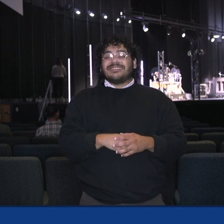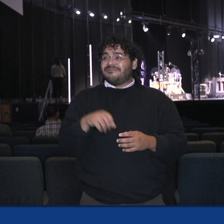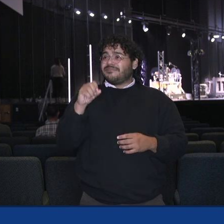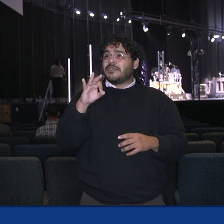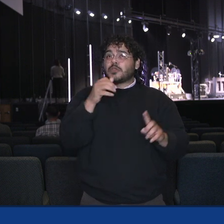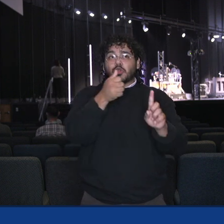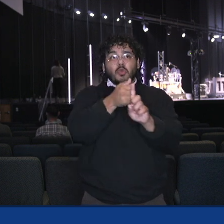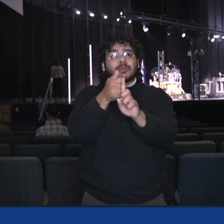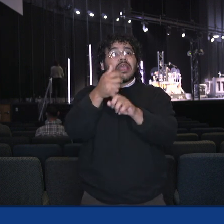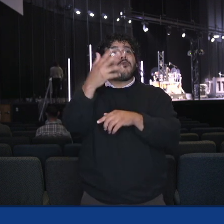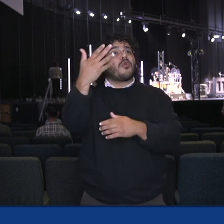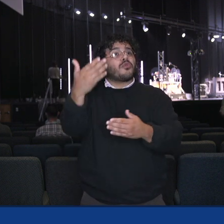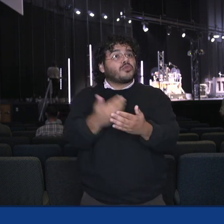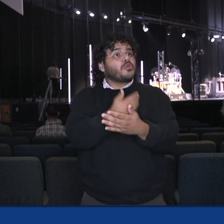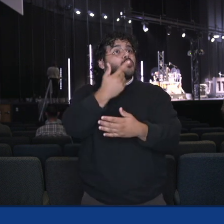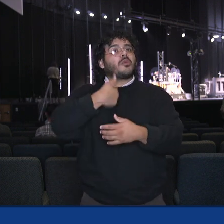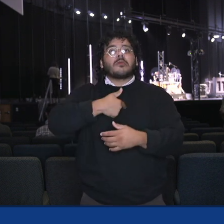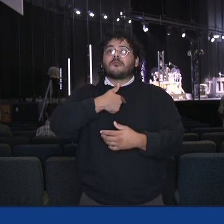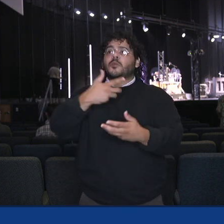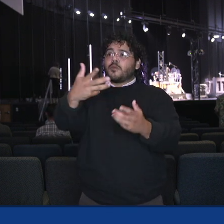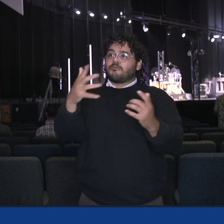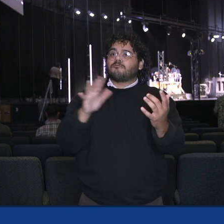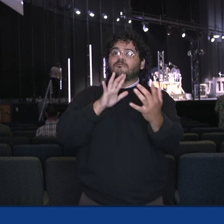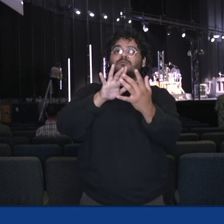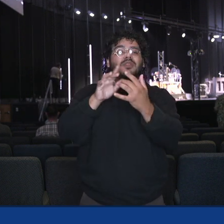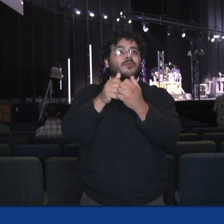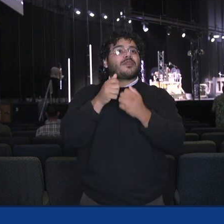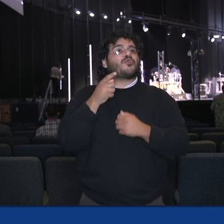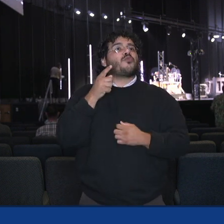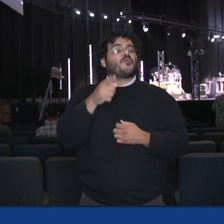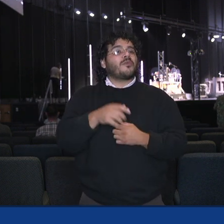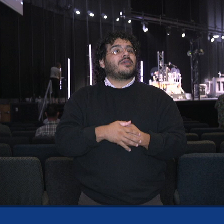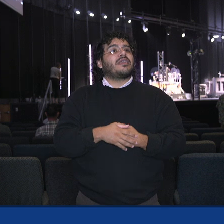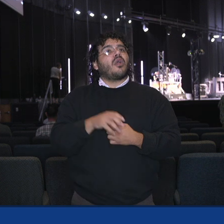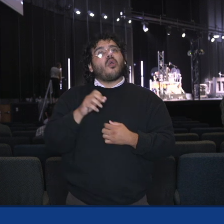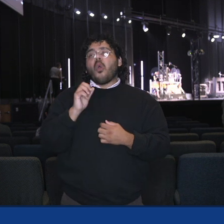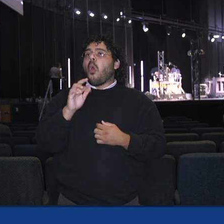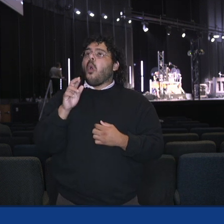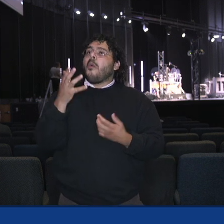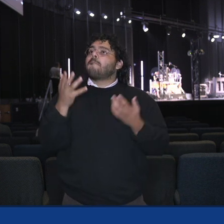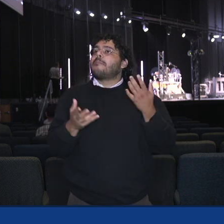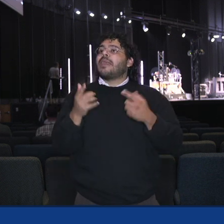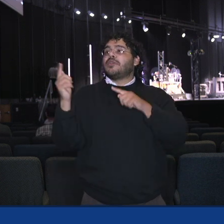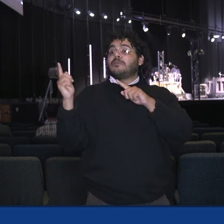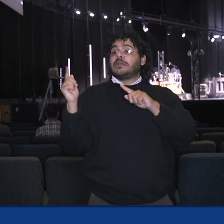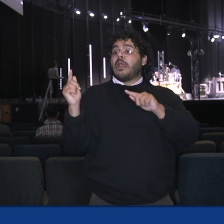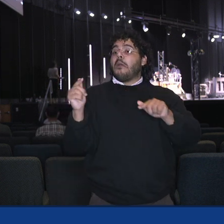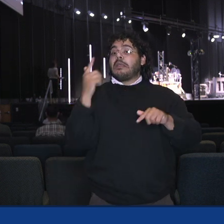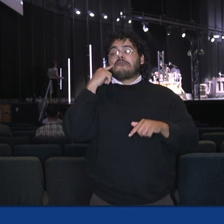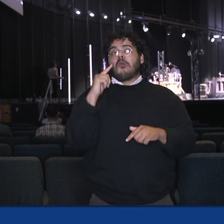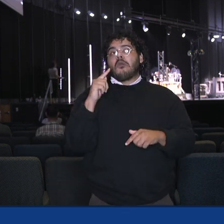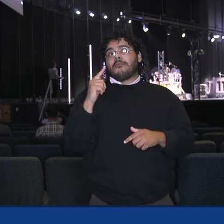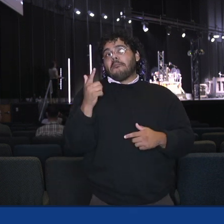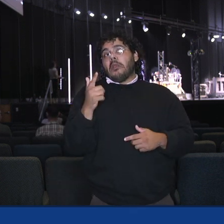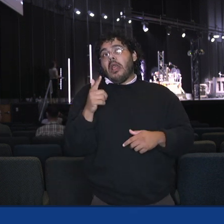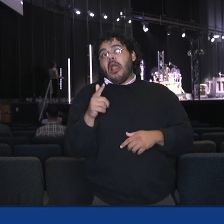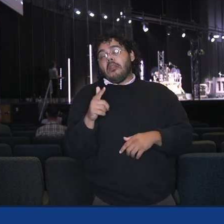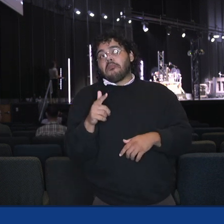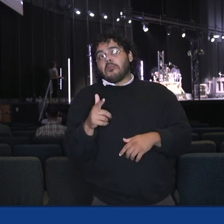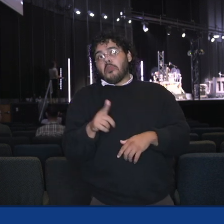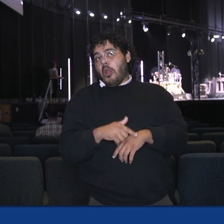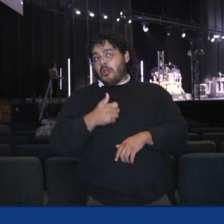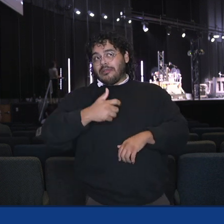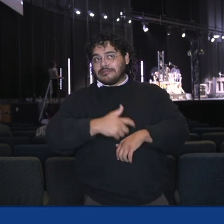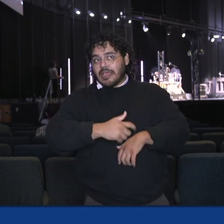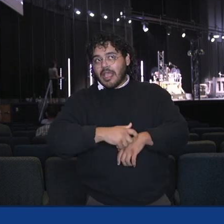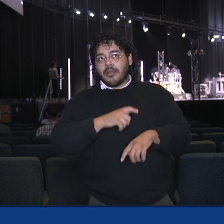new here, we'd love to connect with you, or you have been coming for a little bit and you haven't gotten connected. We'd like to invite